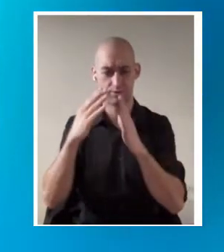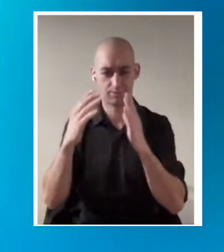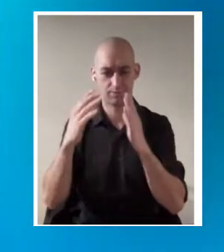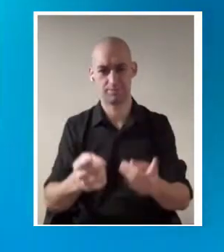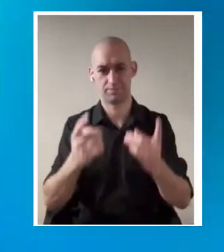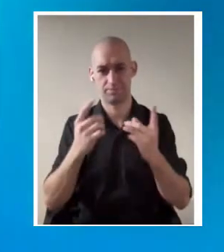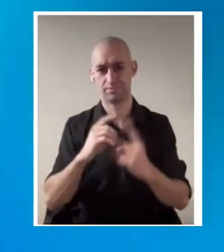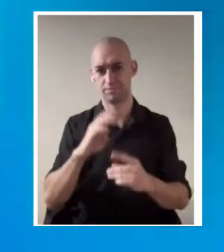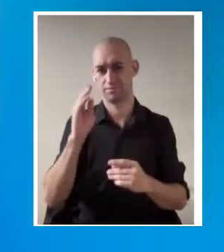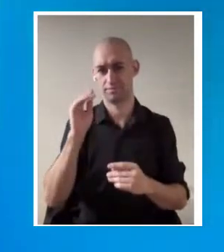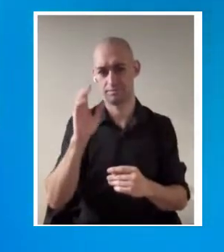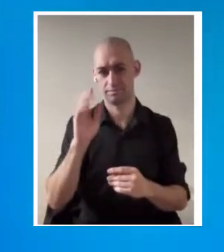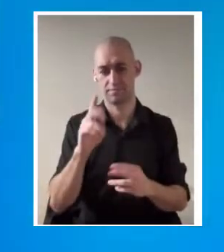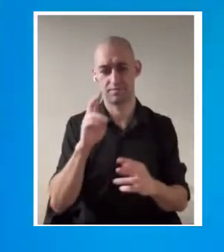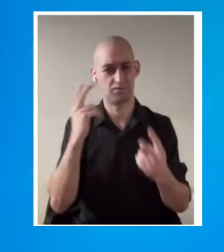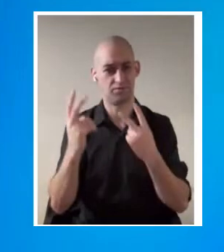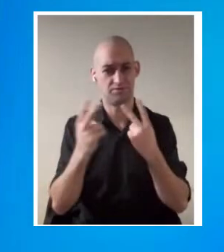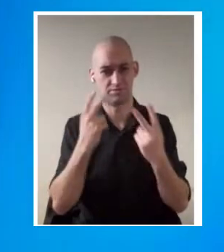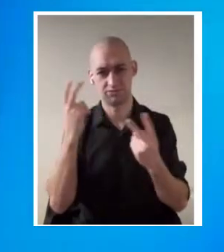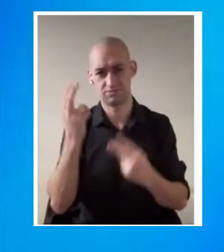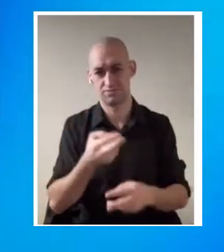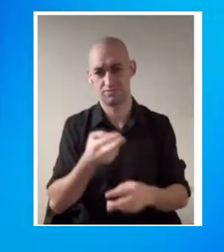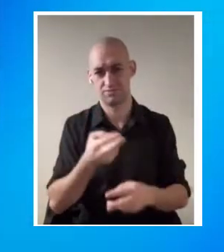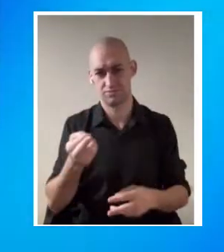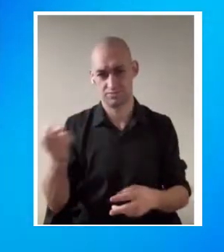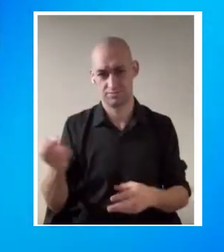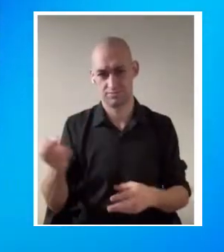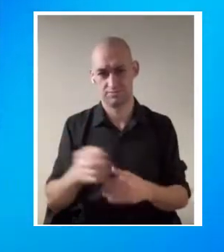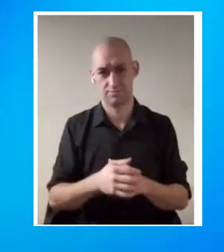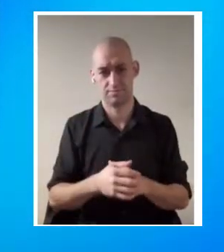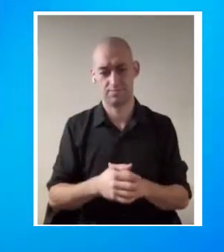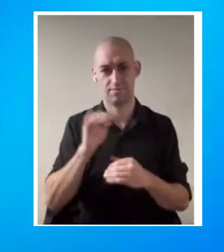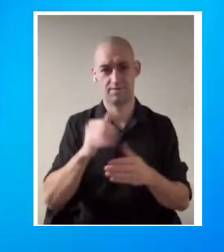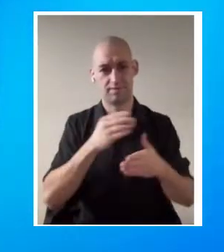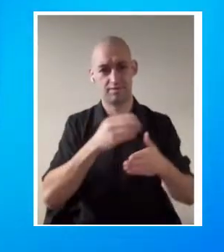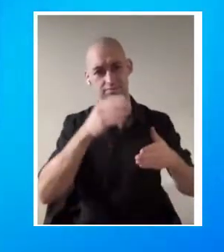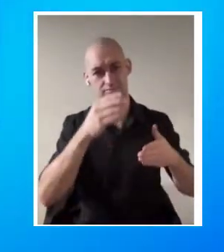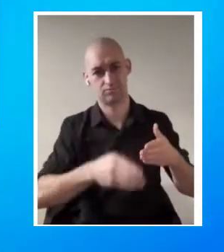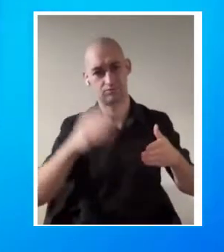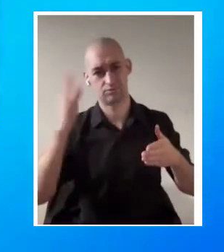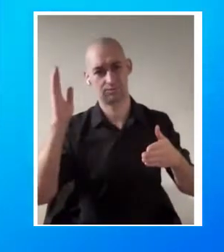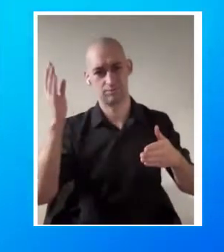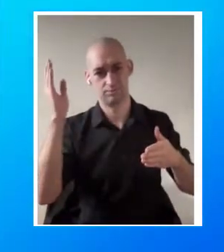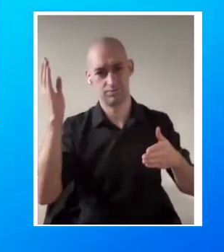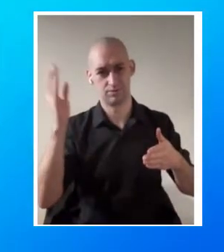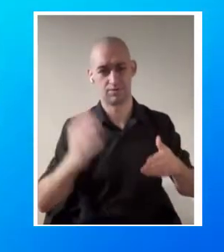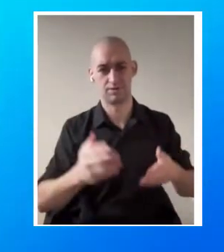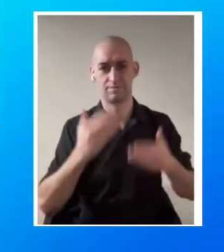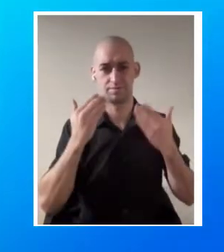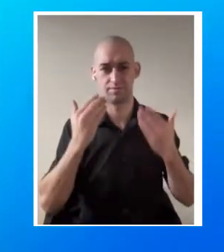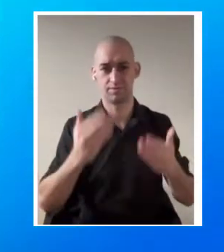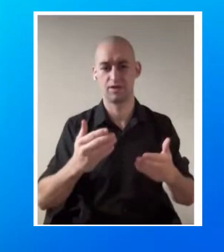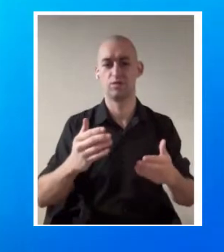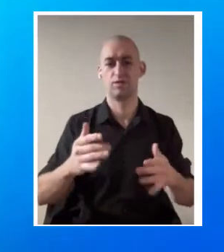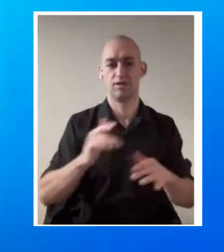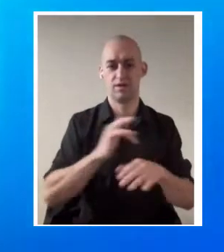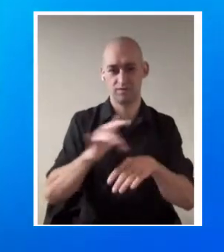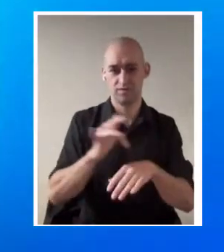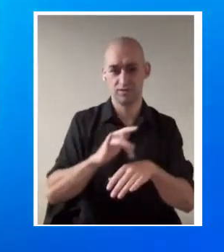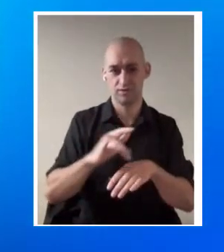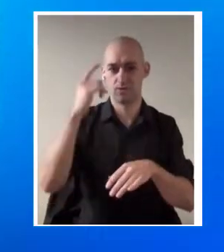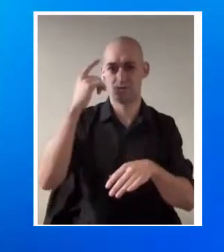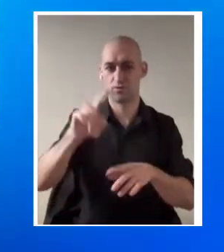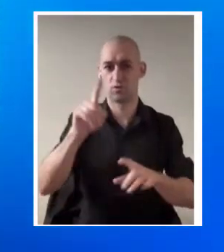the resources. This brings us to the conclusion of our presentation, and we are available for questions from our